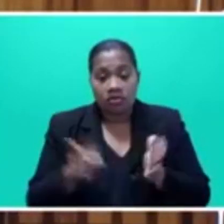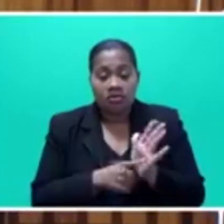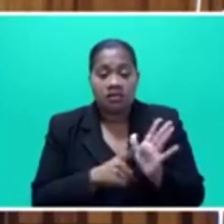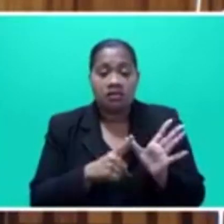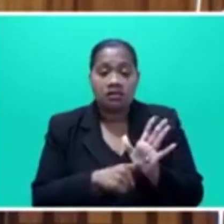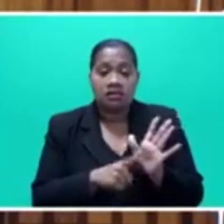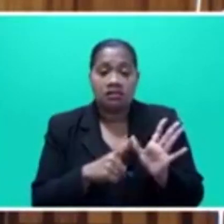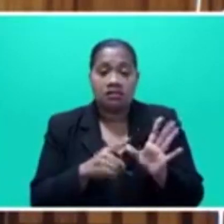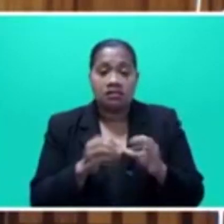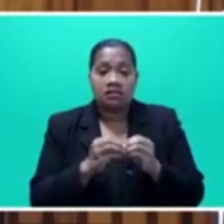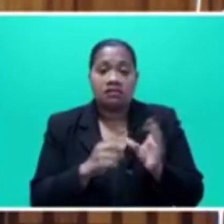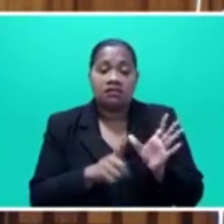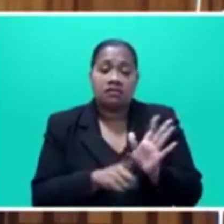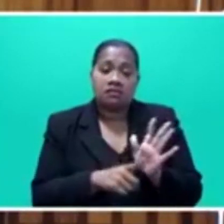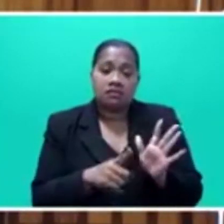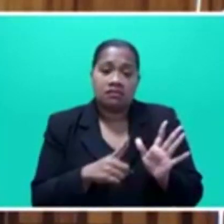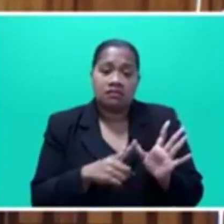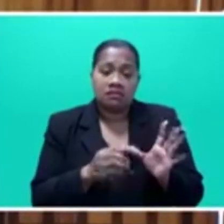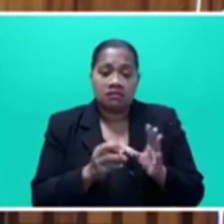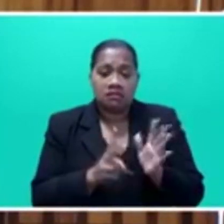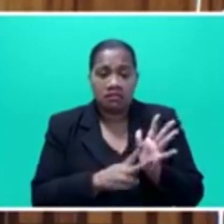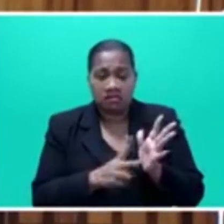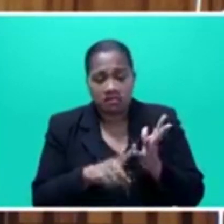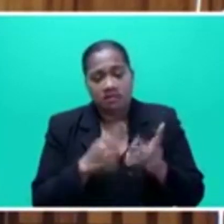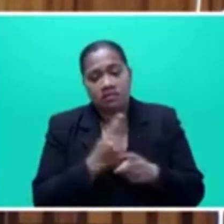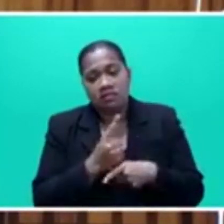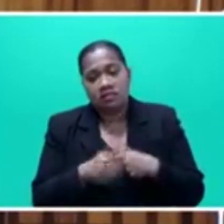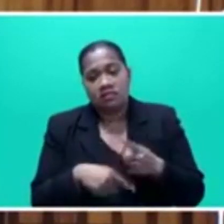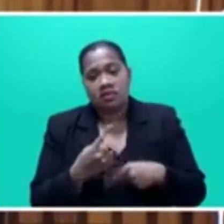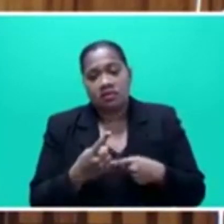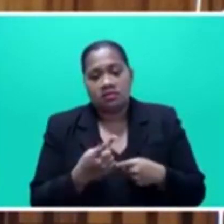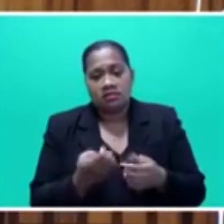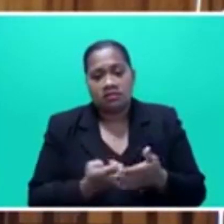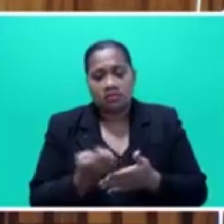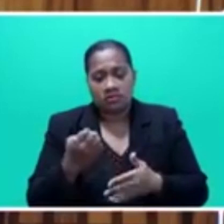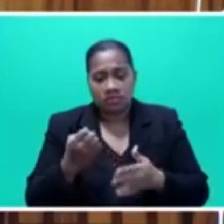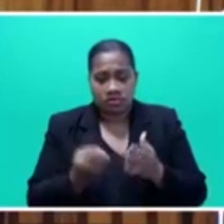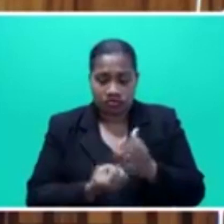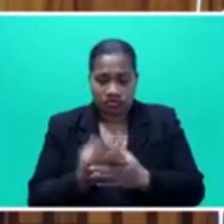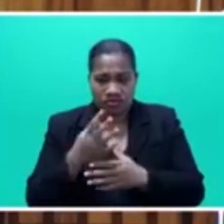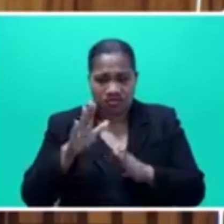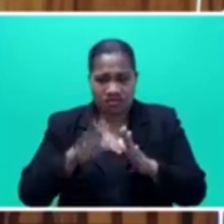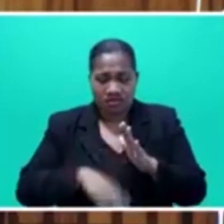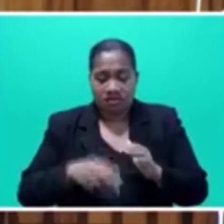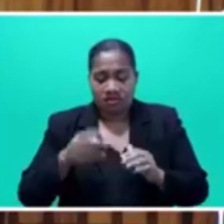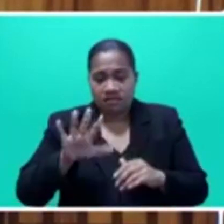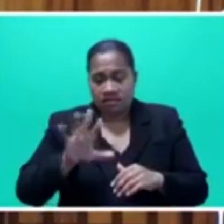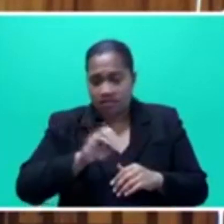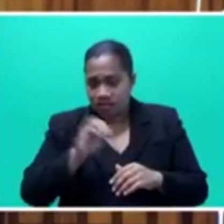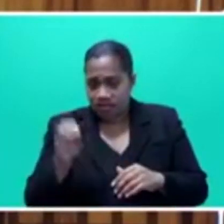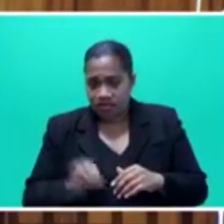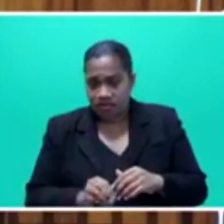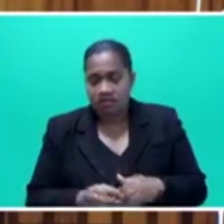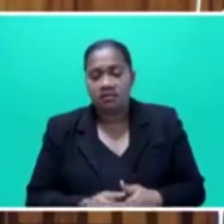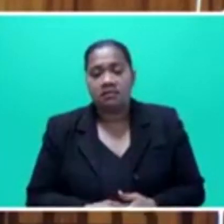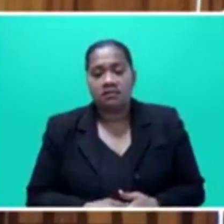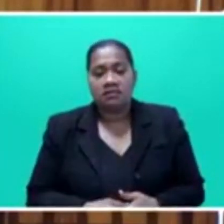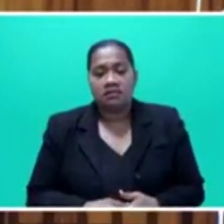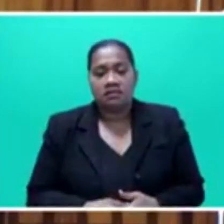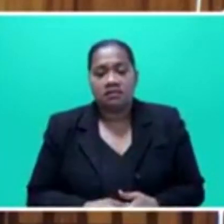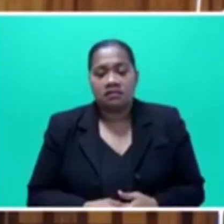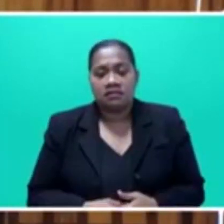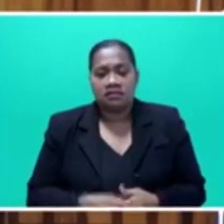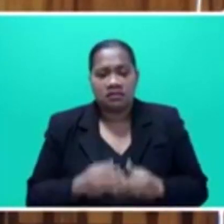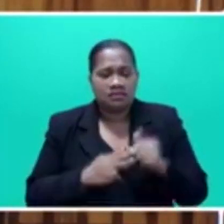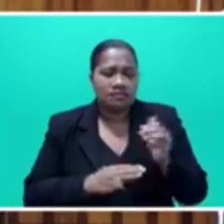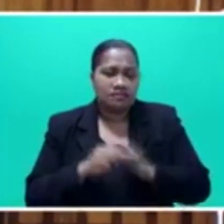to great length talking about the economy and said economic growth has been erratic and below potential of 5%, annually due to dictatorial management, corruption